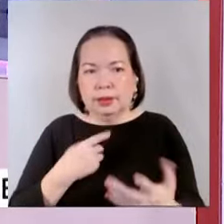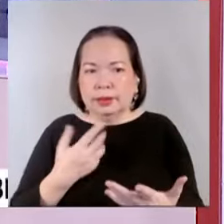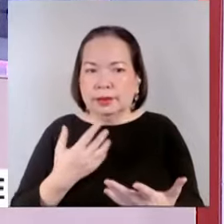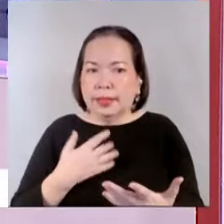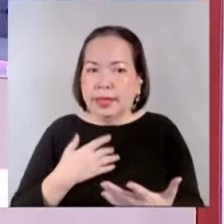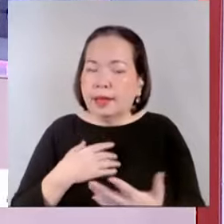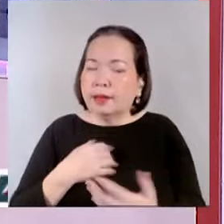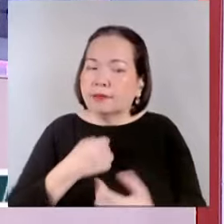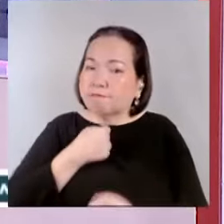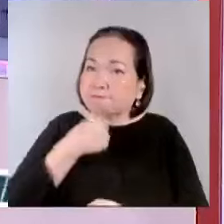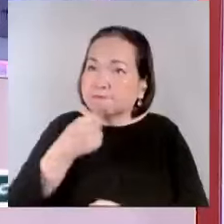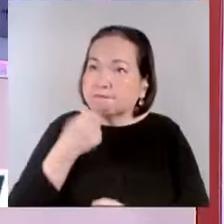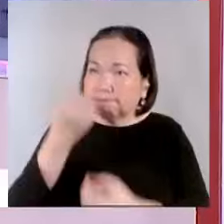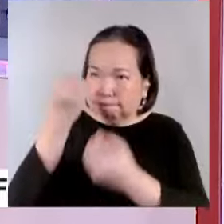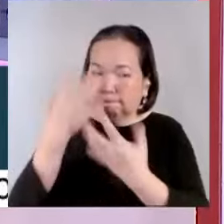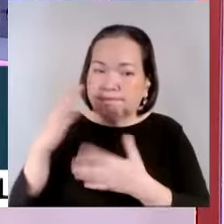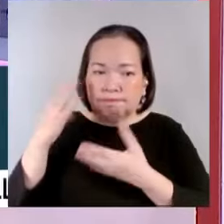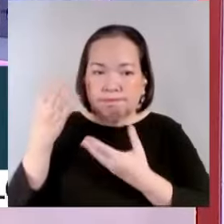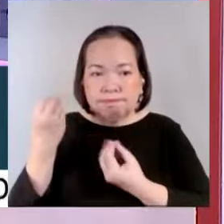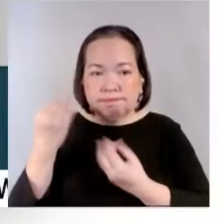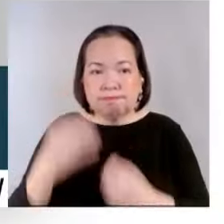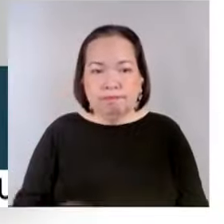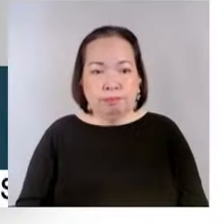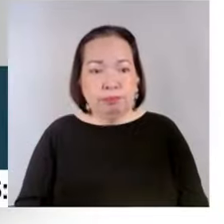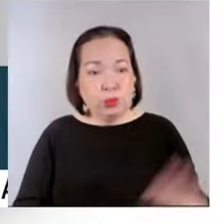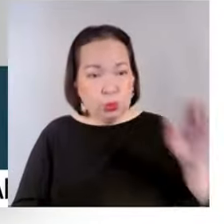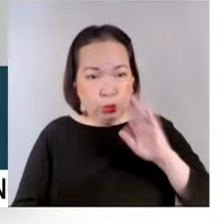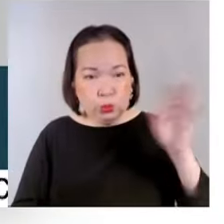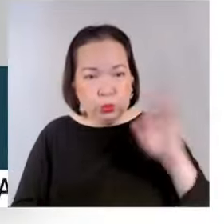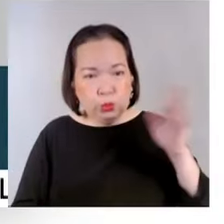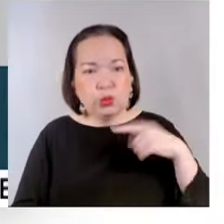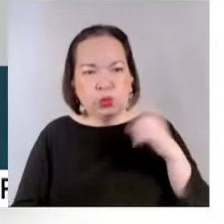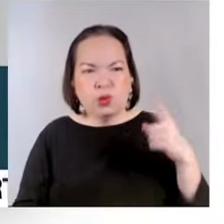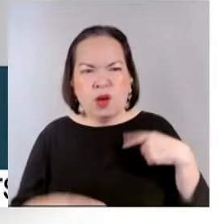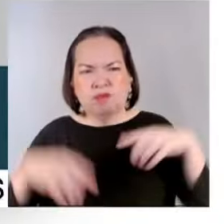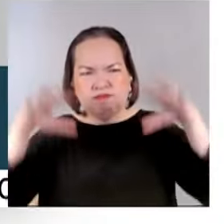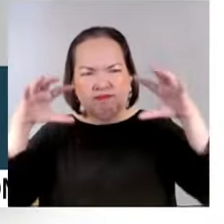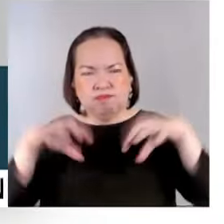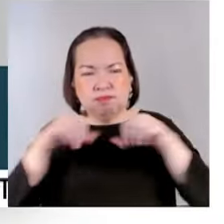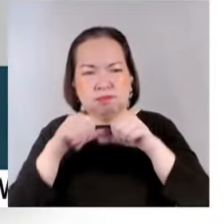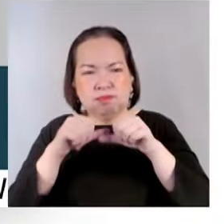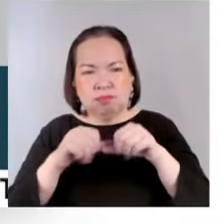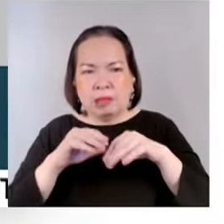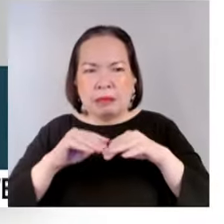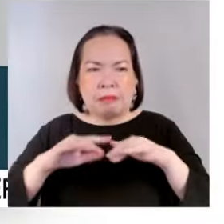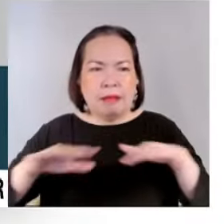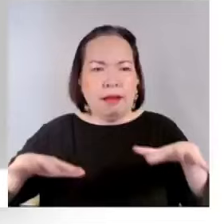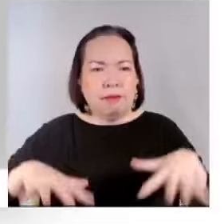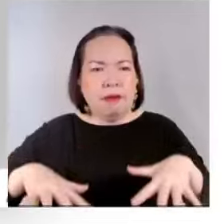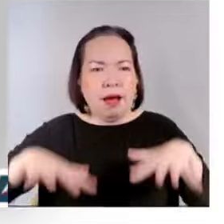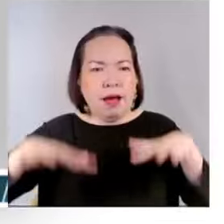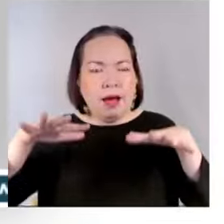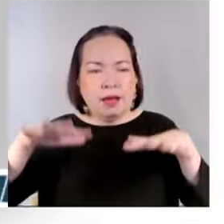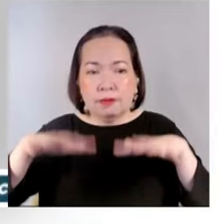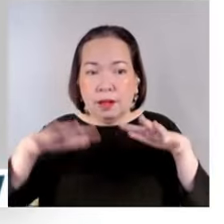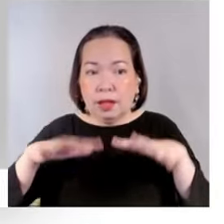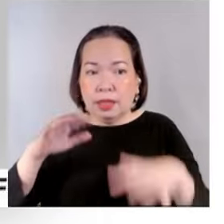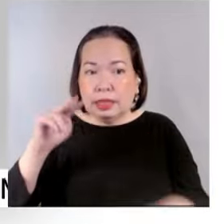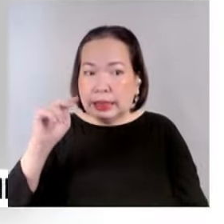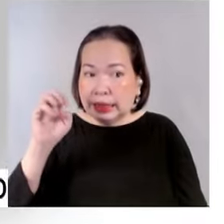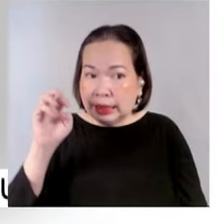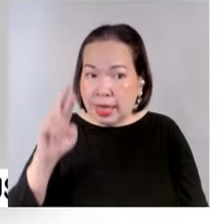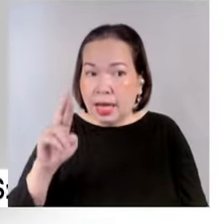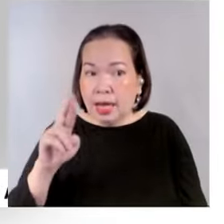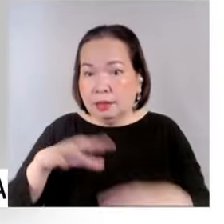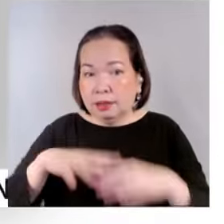ahead. Hi, Carmina. Due to the continuous and heavy rainfall causing widespread flooding in Metro Manila and neighboring areas, several